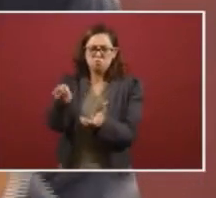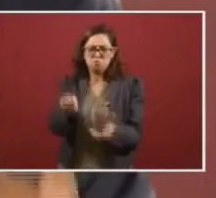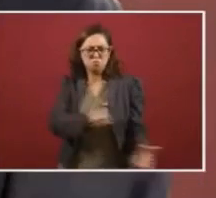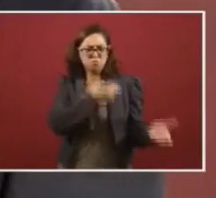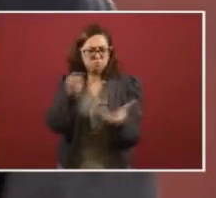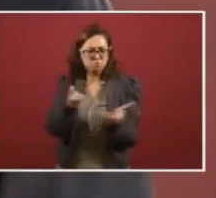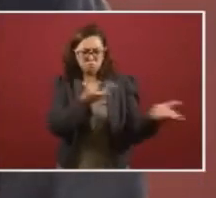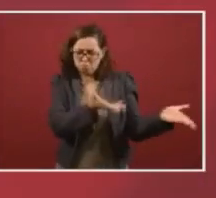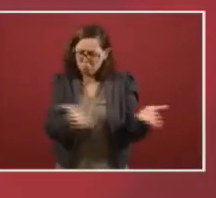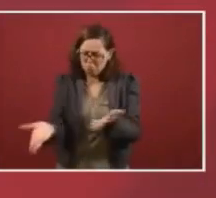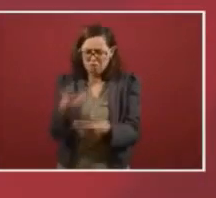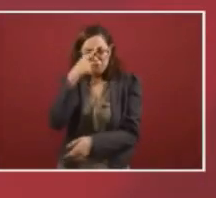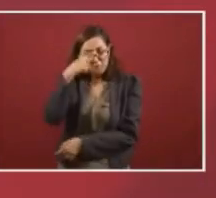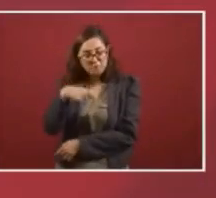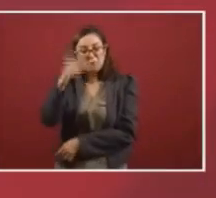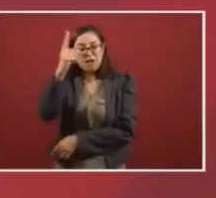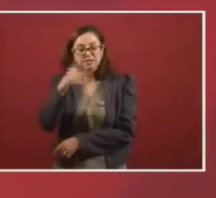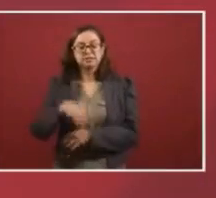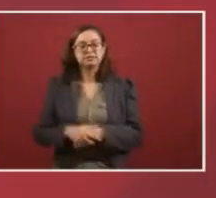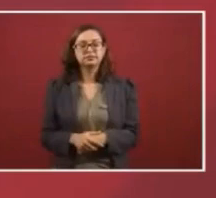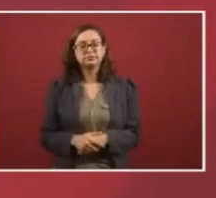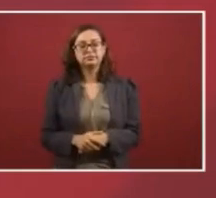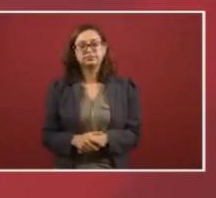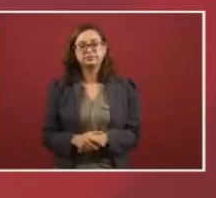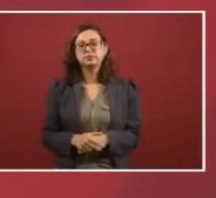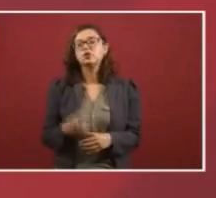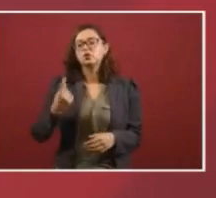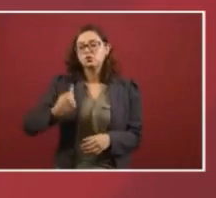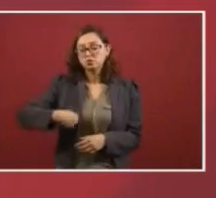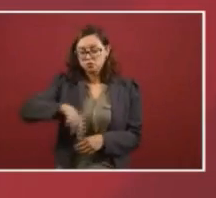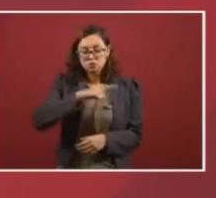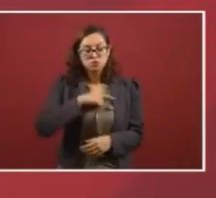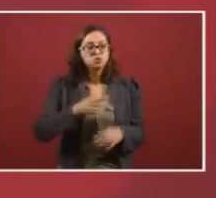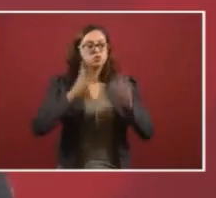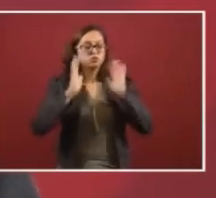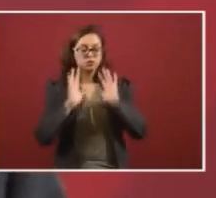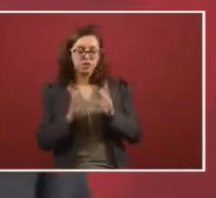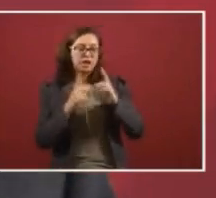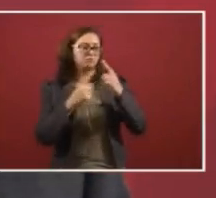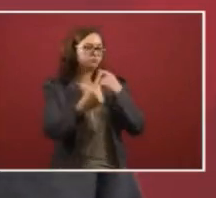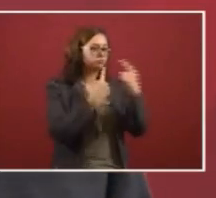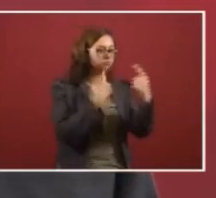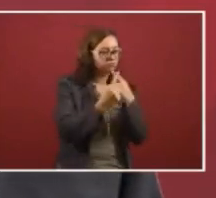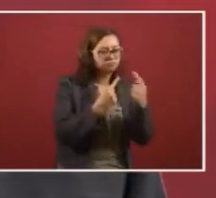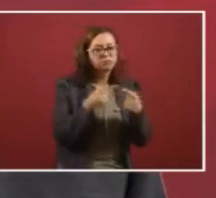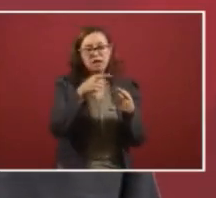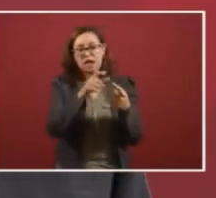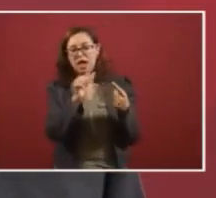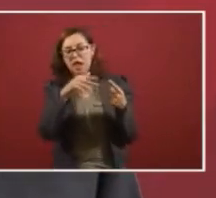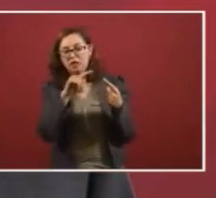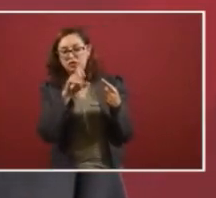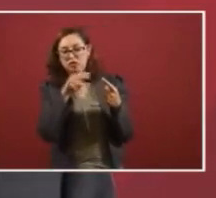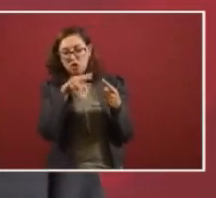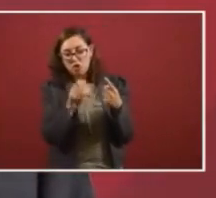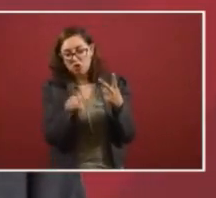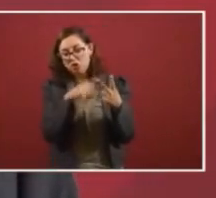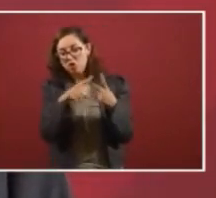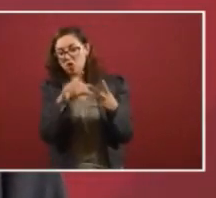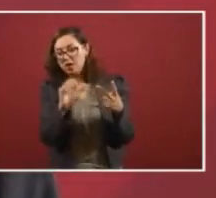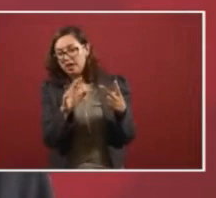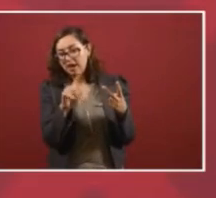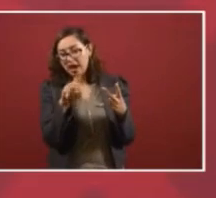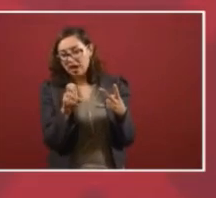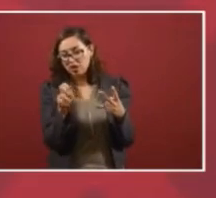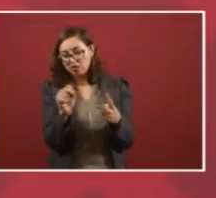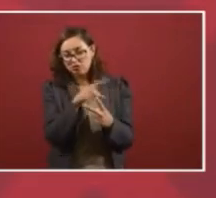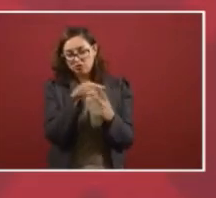facilitation for private investment. And here, this is the act that we've been talking about, not only with